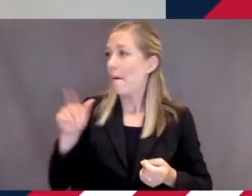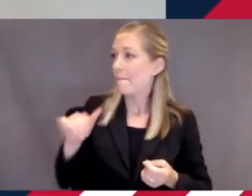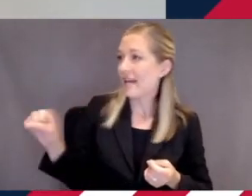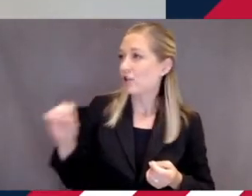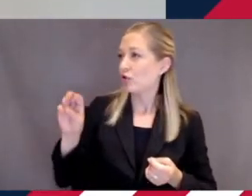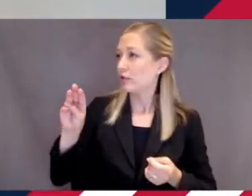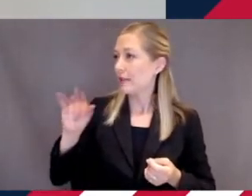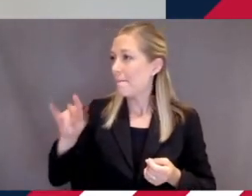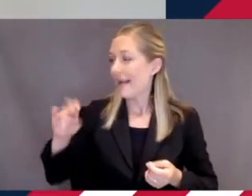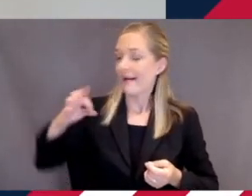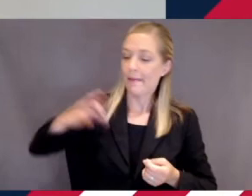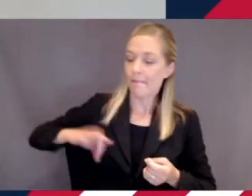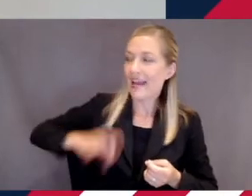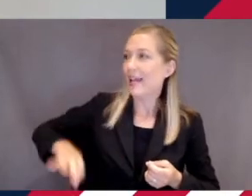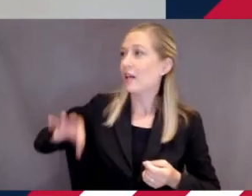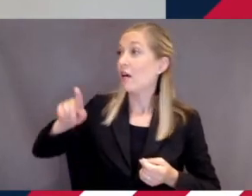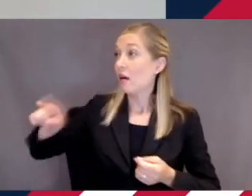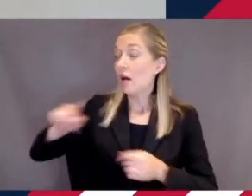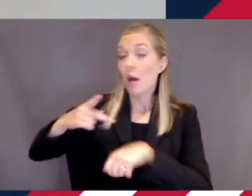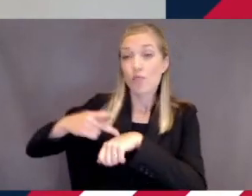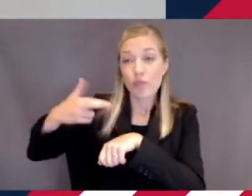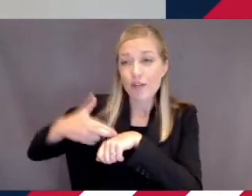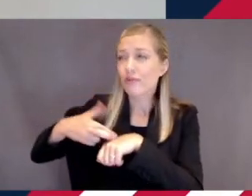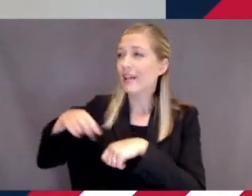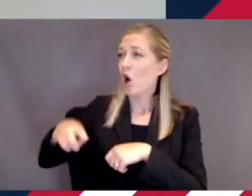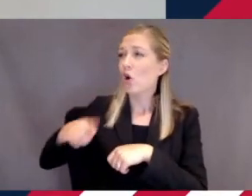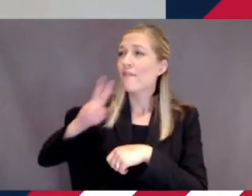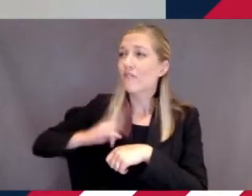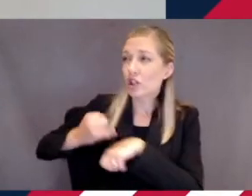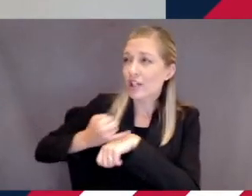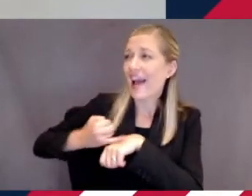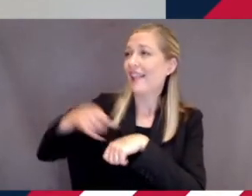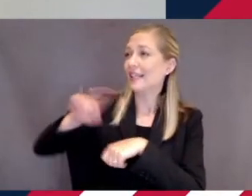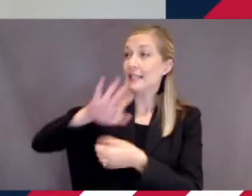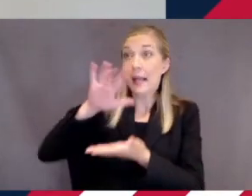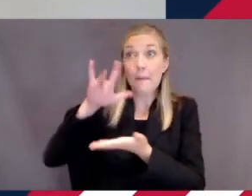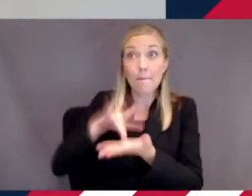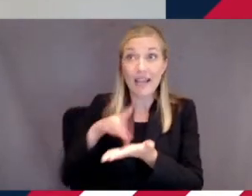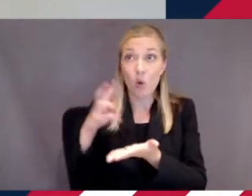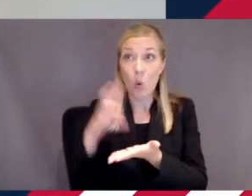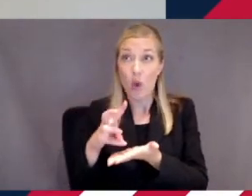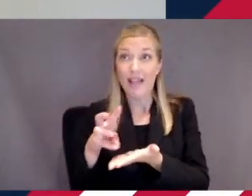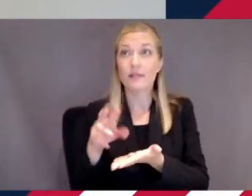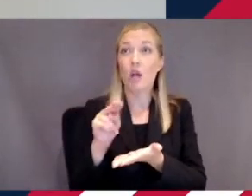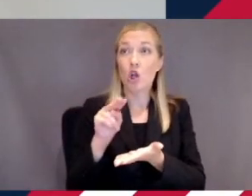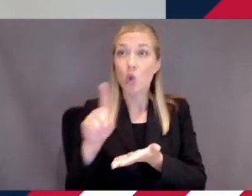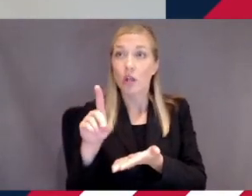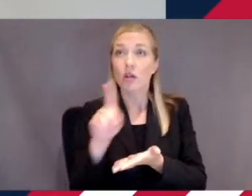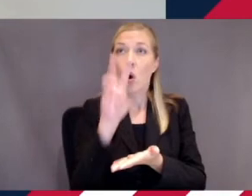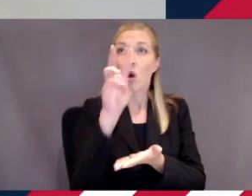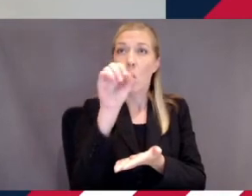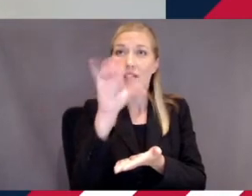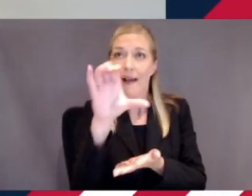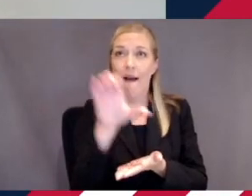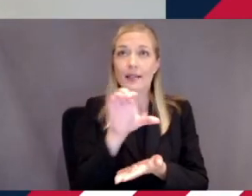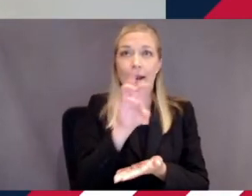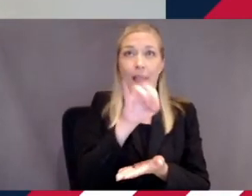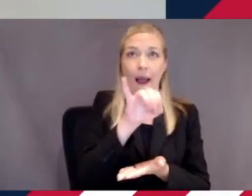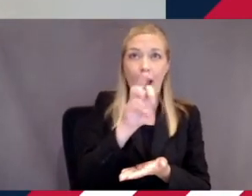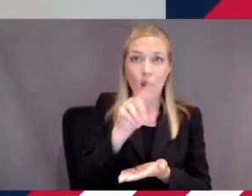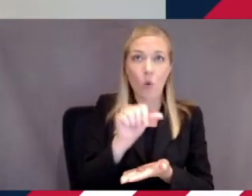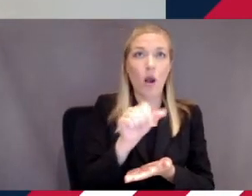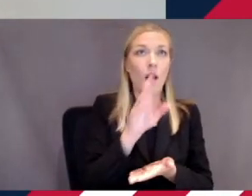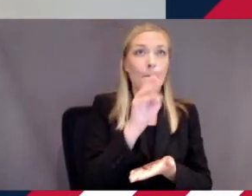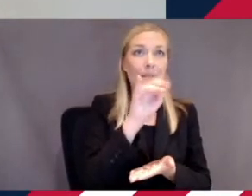Rico, Virgin Islands. In the Midwest, Kansas, North Dakota, Wisconsin, Oklahoma, Minnesota DFL, Nebraska, South